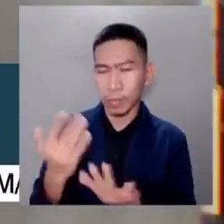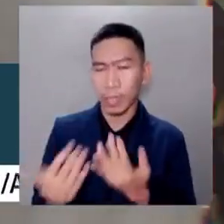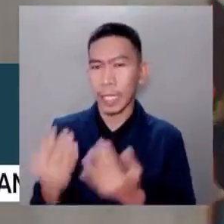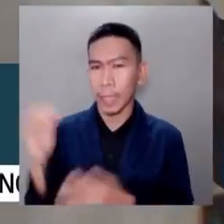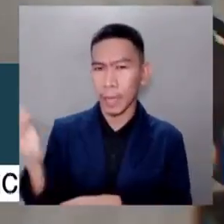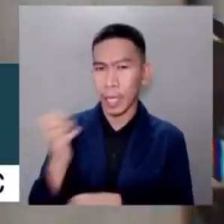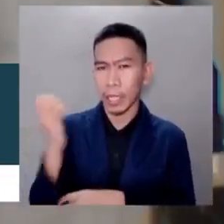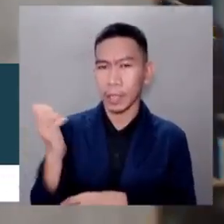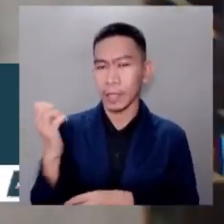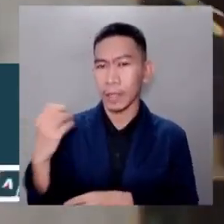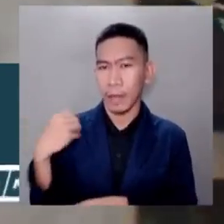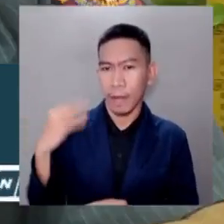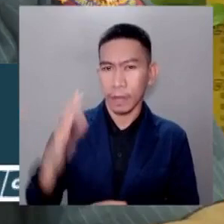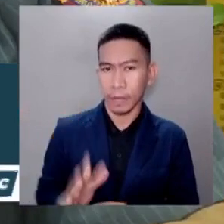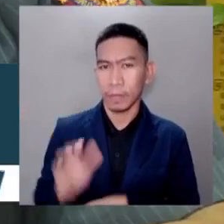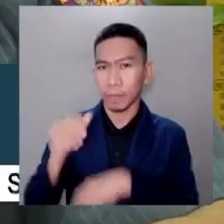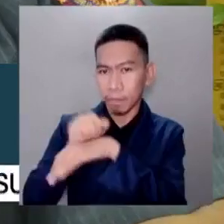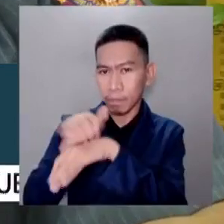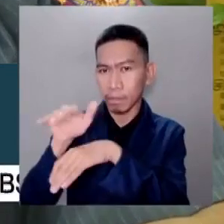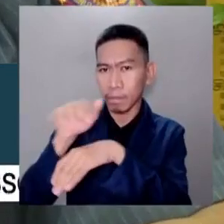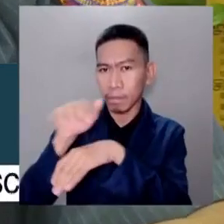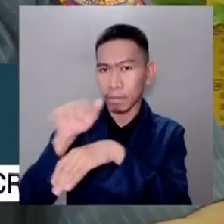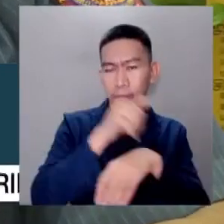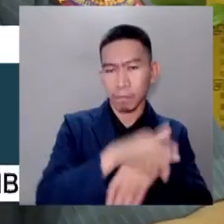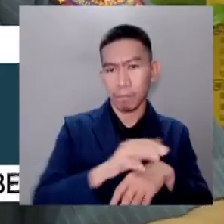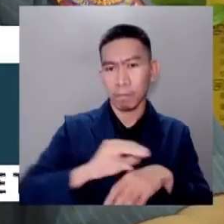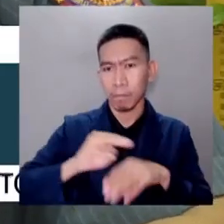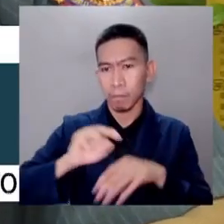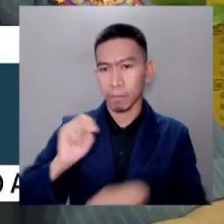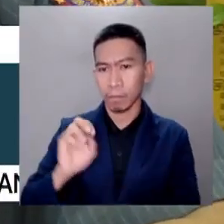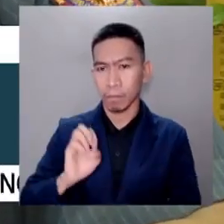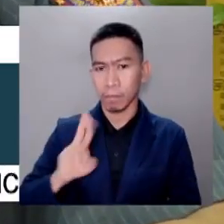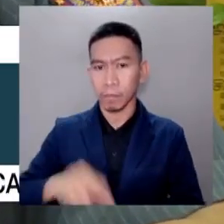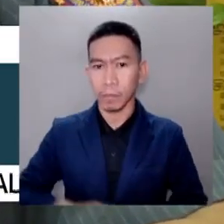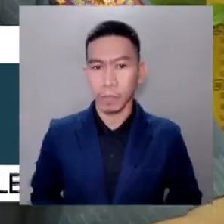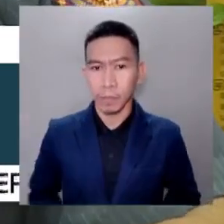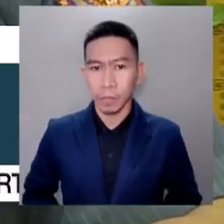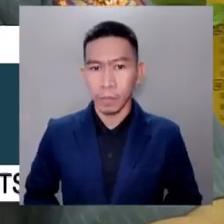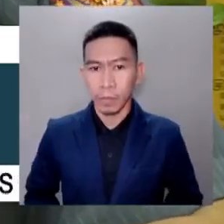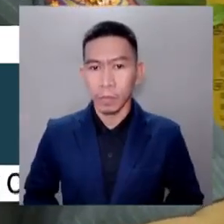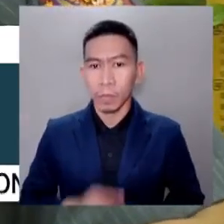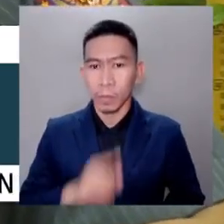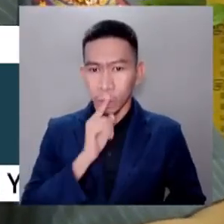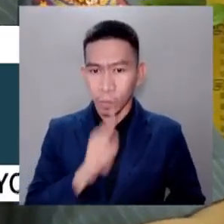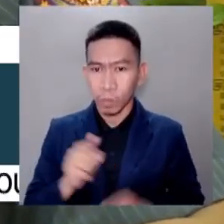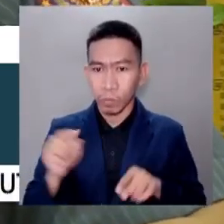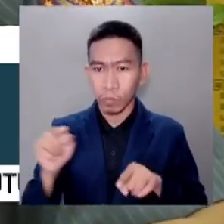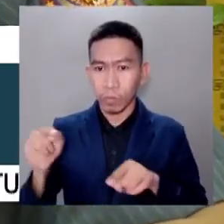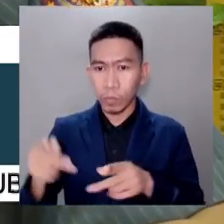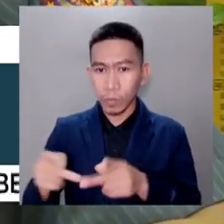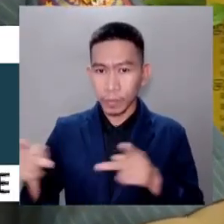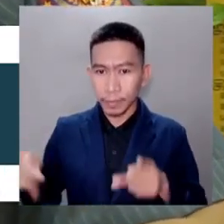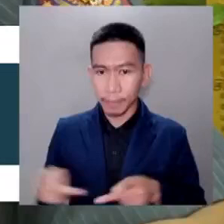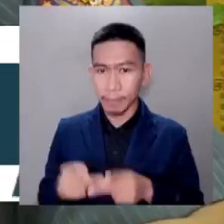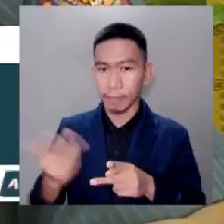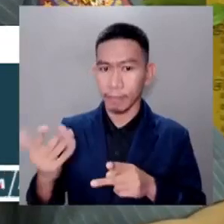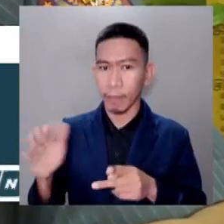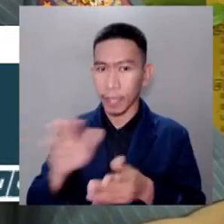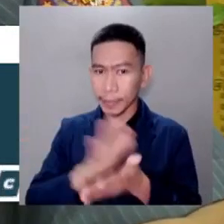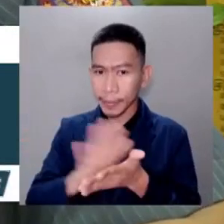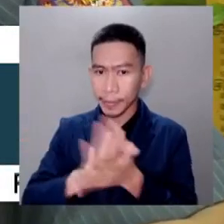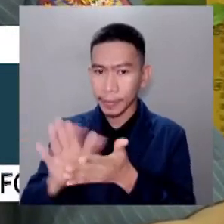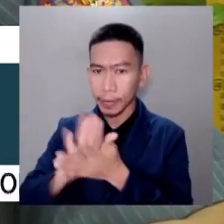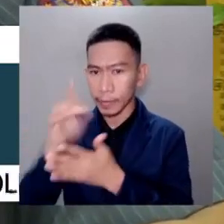be deployed in Manila. Tinitingnan natin, no, pinaluluwag yung lugar para doon sa ibigay ito dito sa mga pupunta rito natin, mga